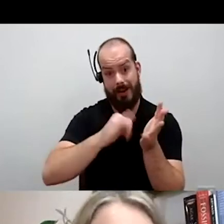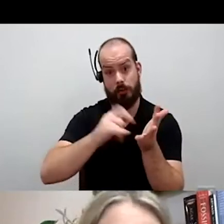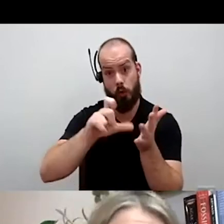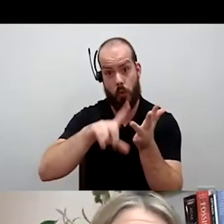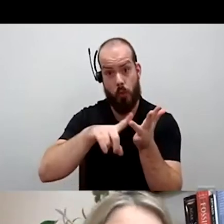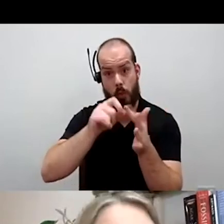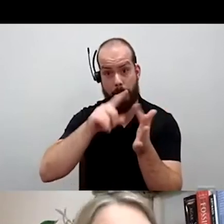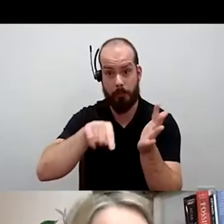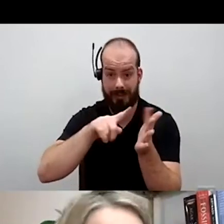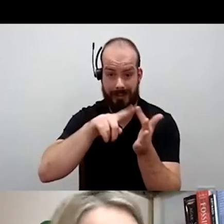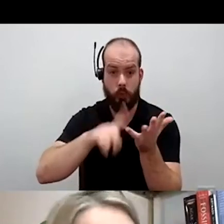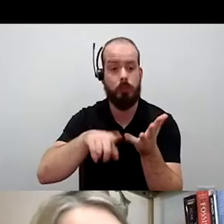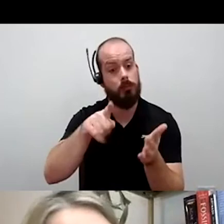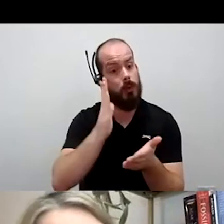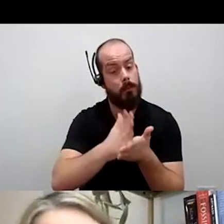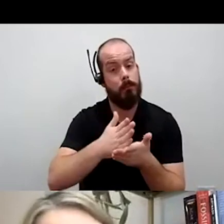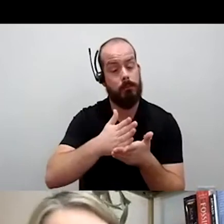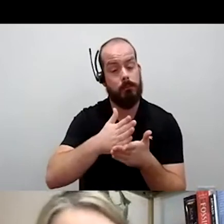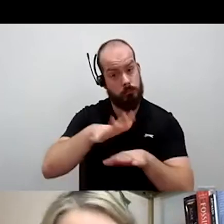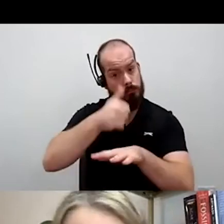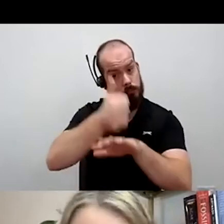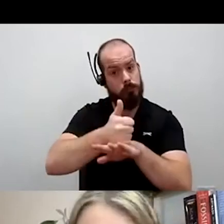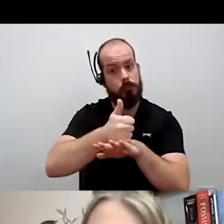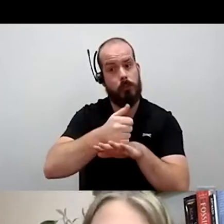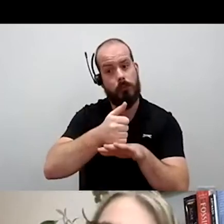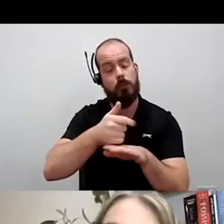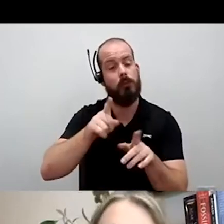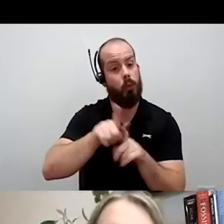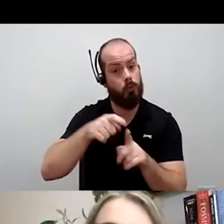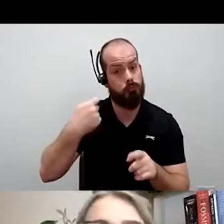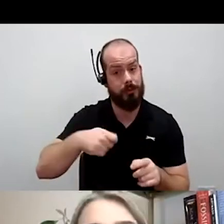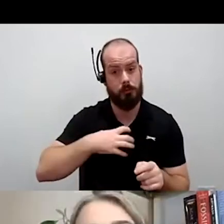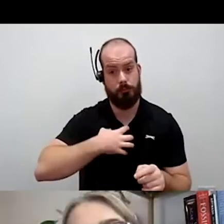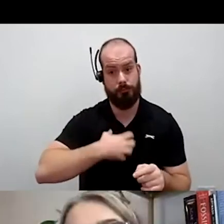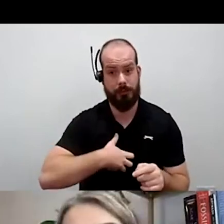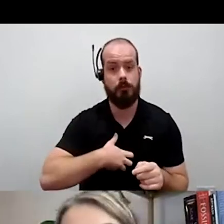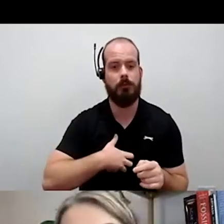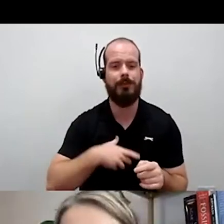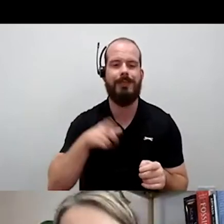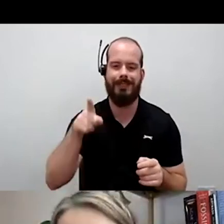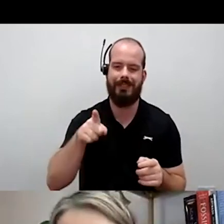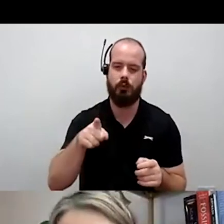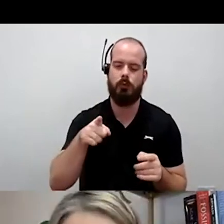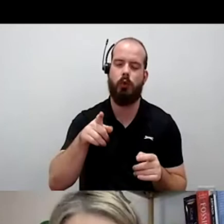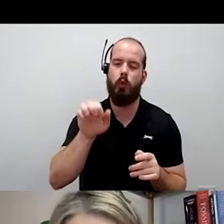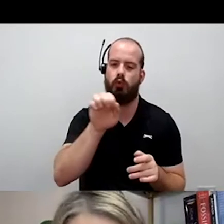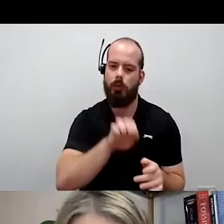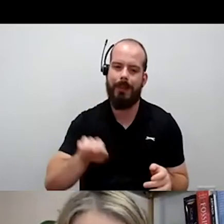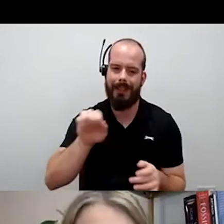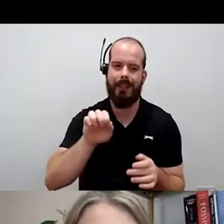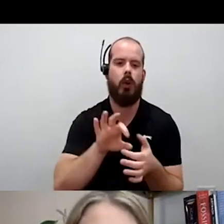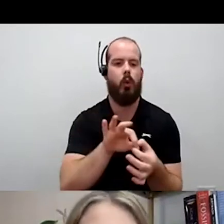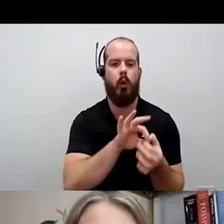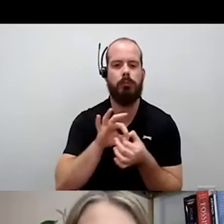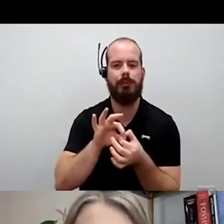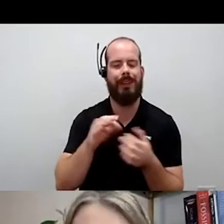is co-founder and president of RES Co-op.eu, which is the European Renewable Energy Cooperative Federation. It was